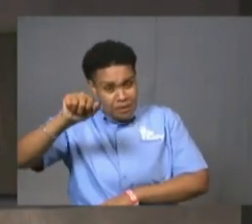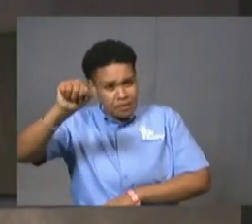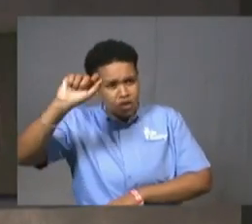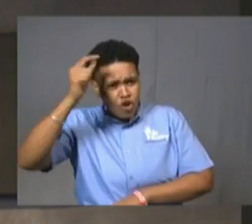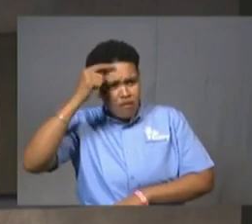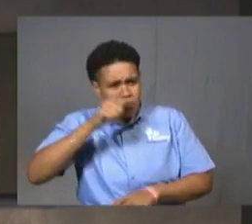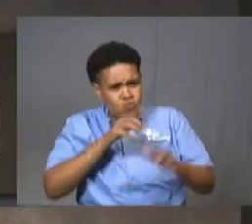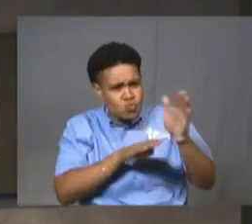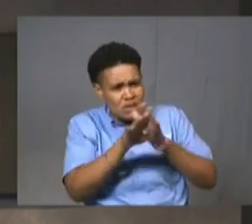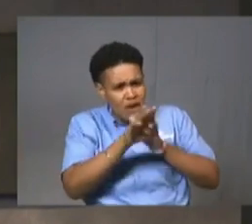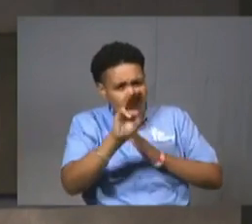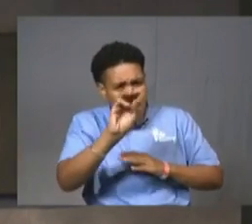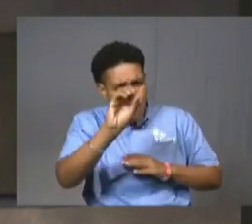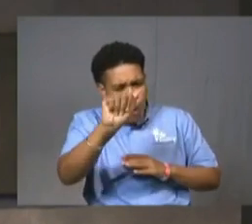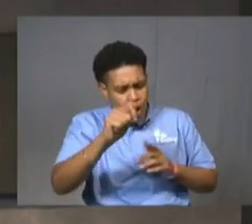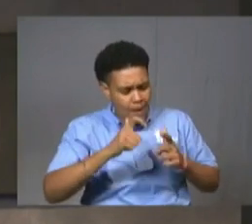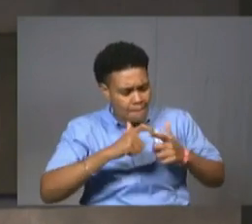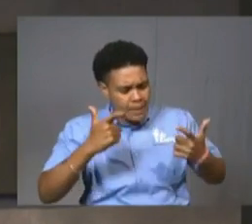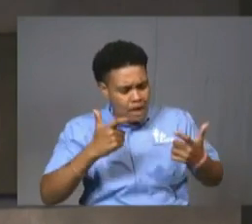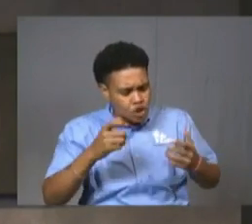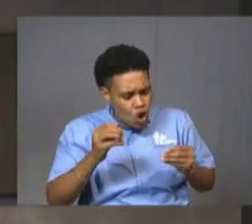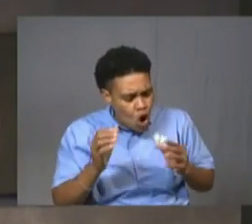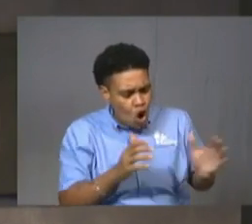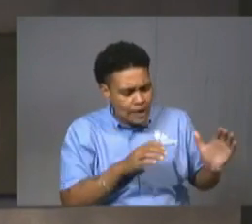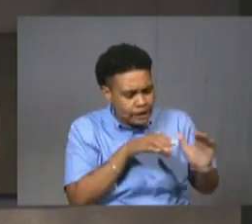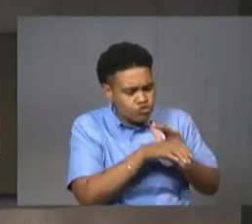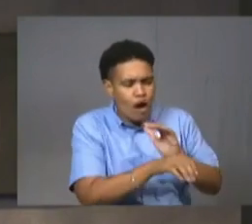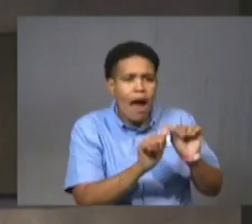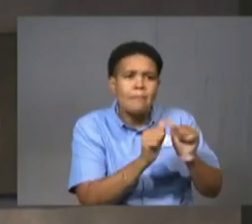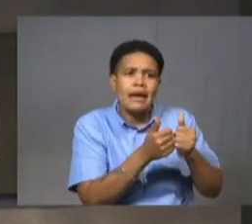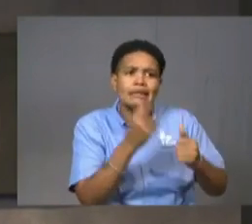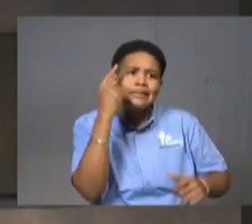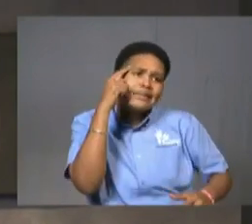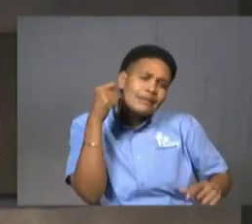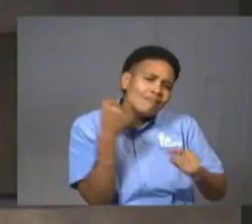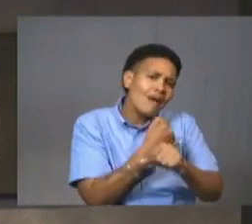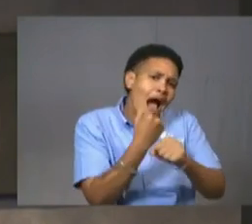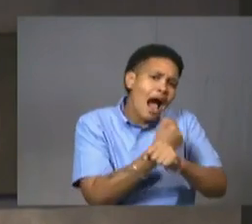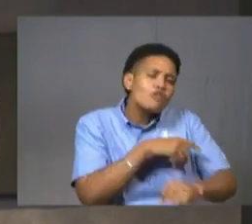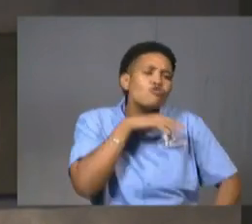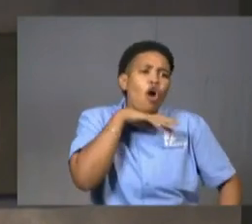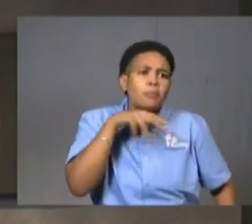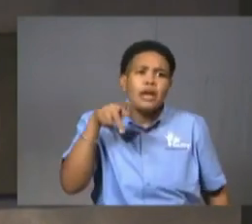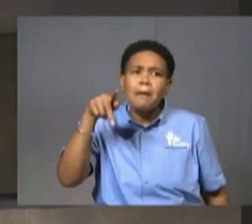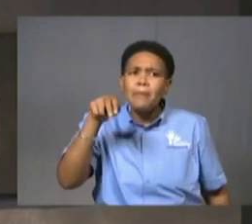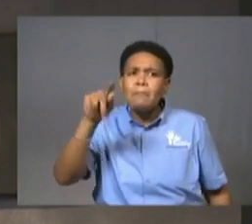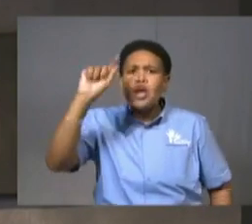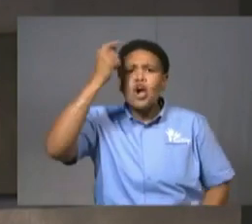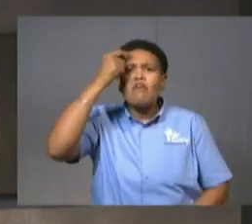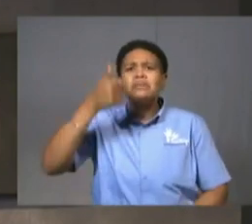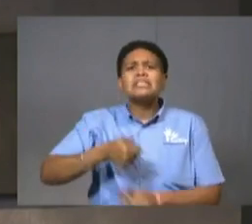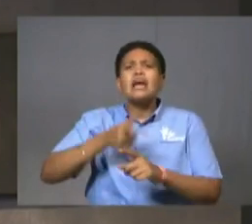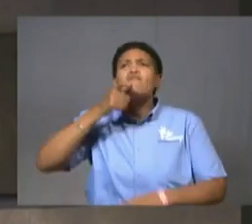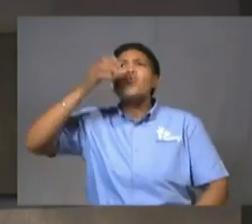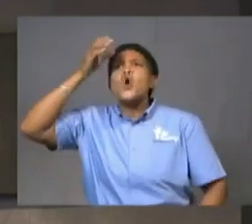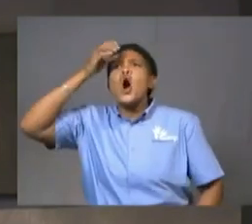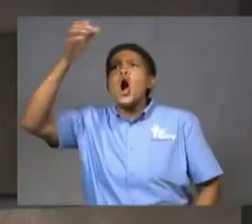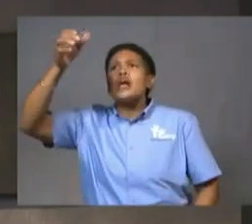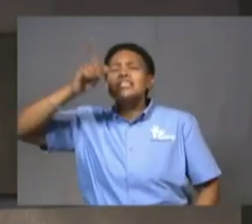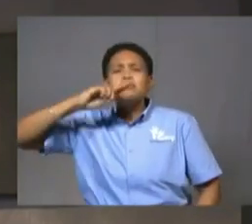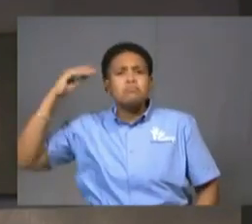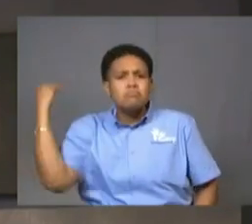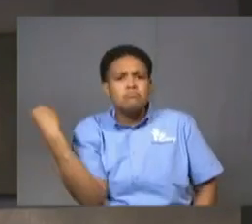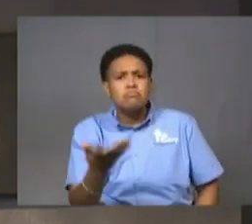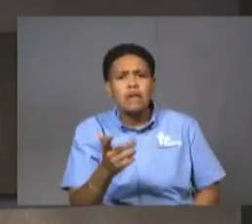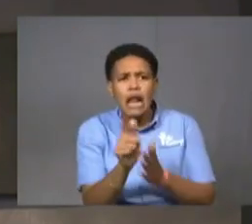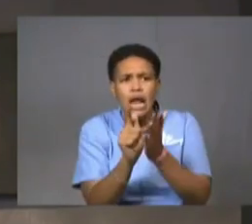the major organized crime agency to fight corruption. It was the PNP government that conceptualized and brought legislation to